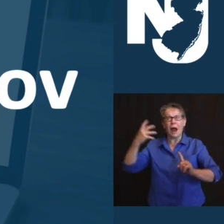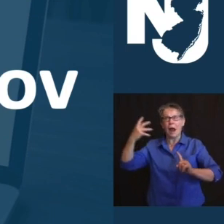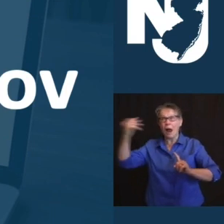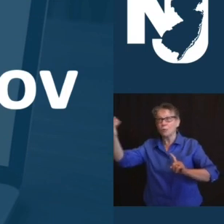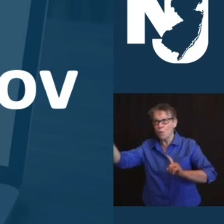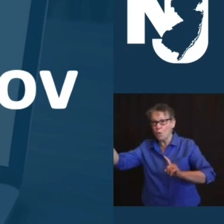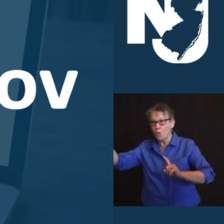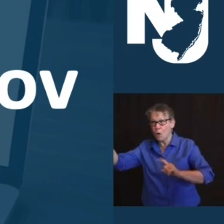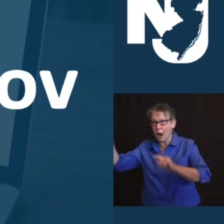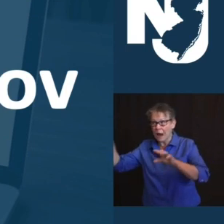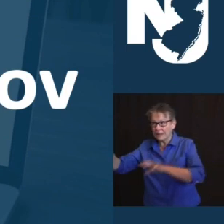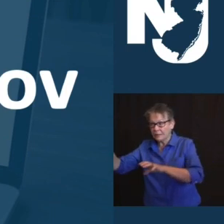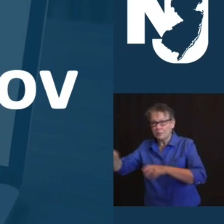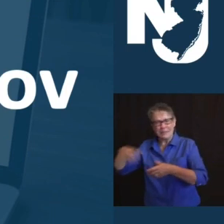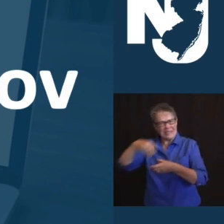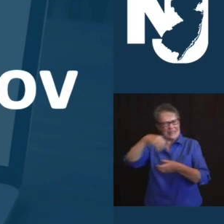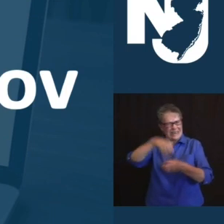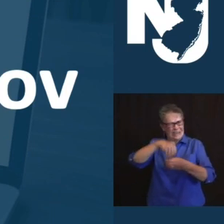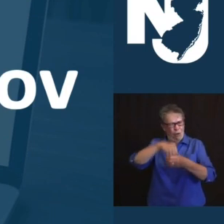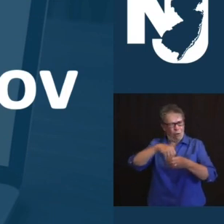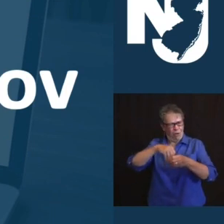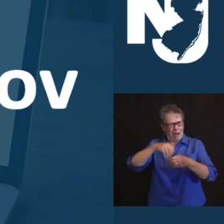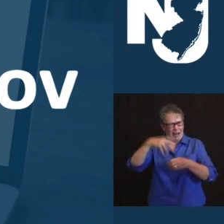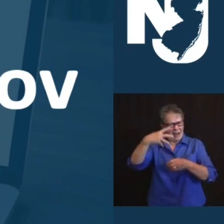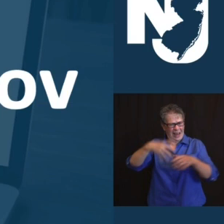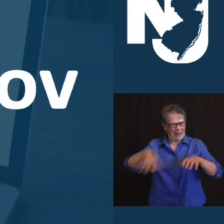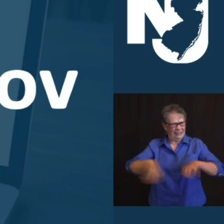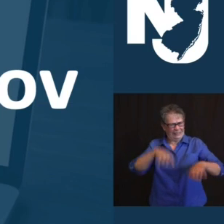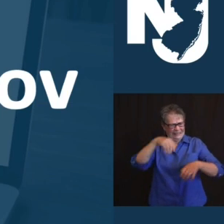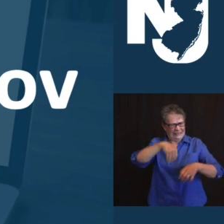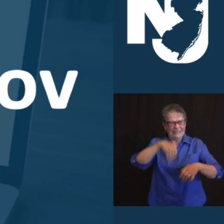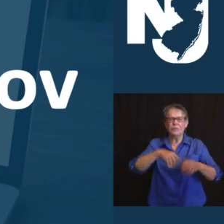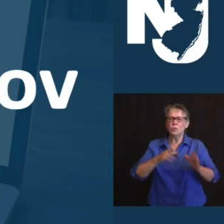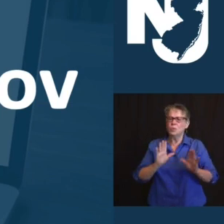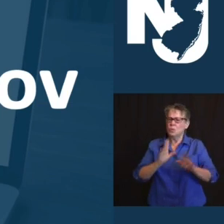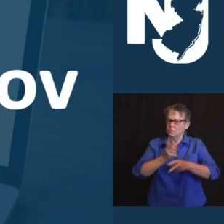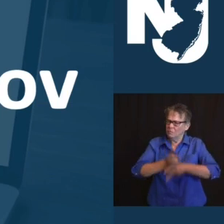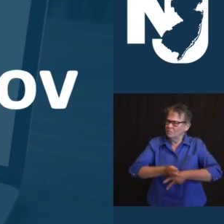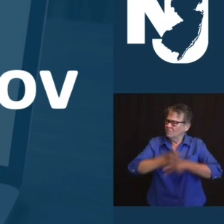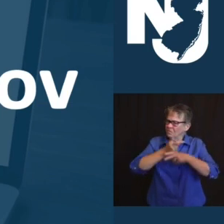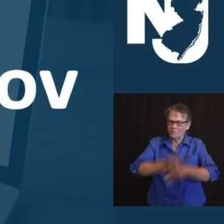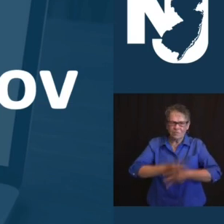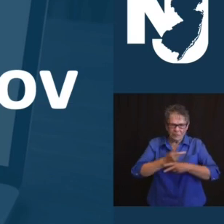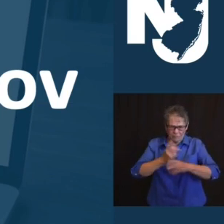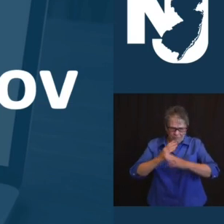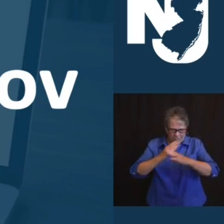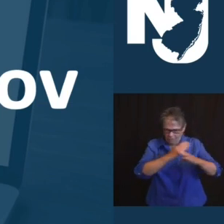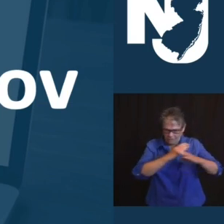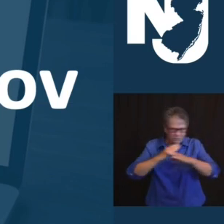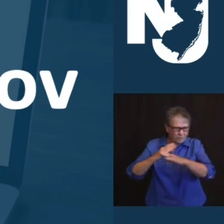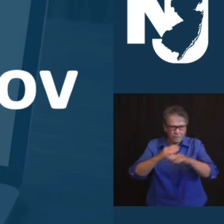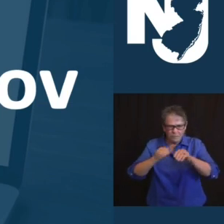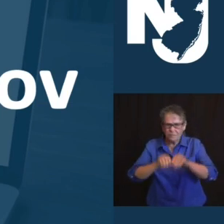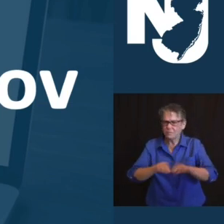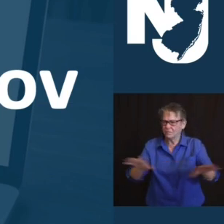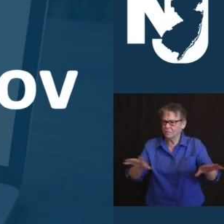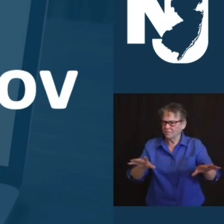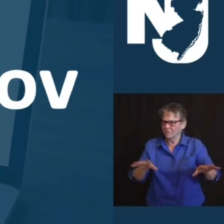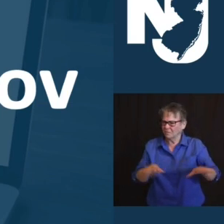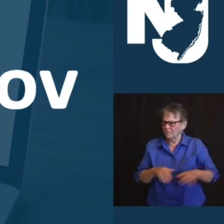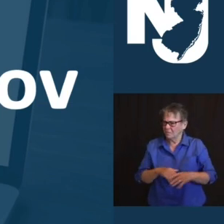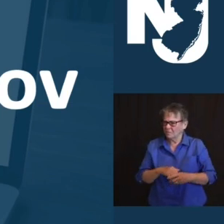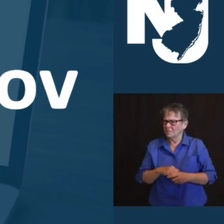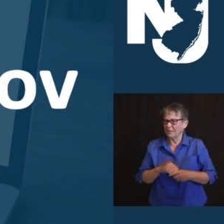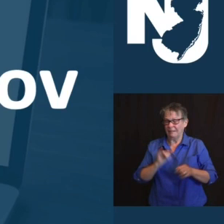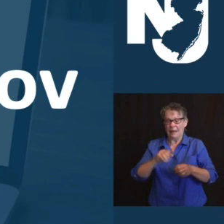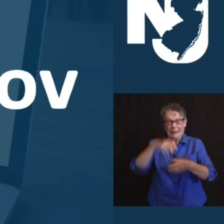virus when we're indoors especially. We know that it is easier to contract the coronavirus in an indoor environment. This is why we